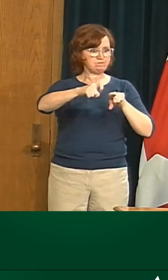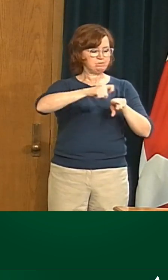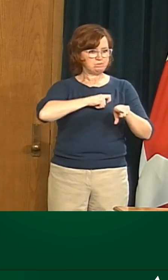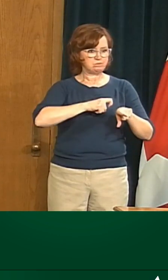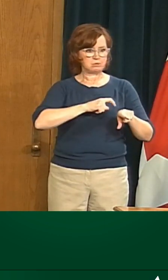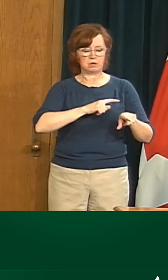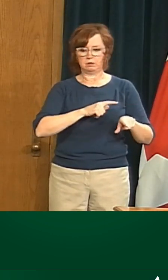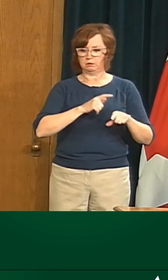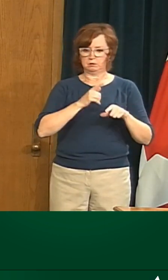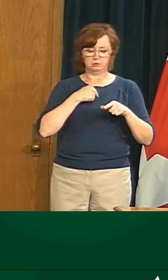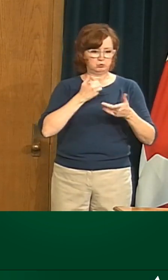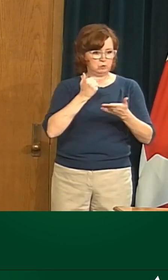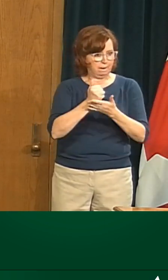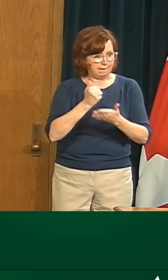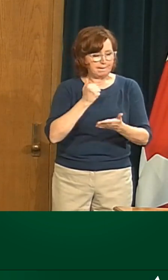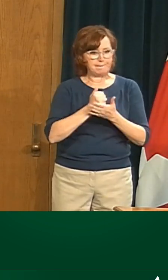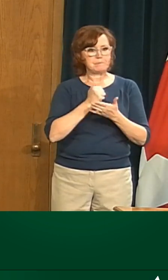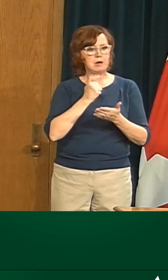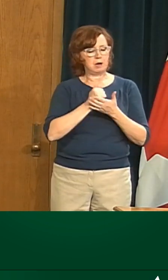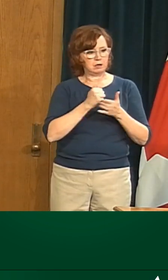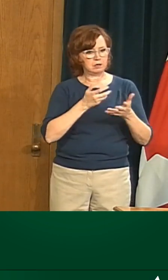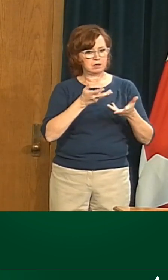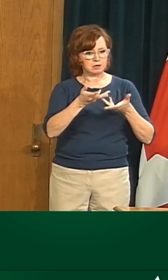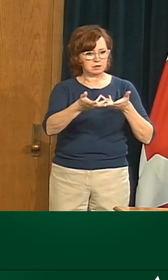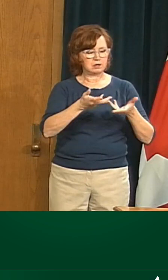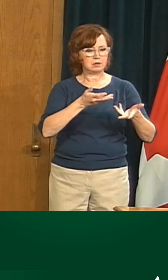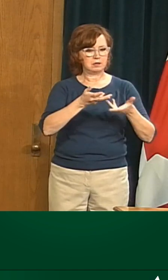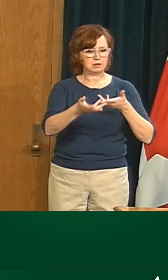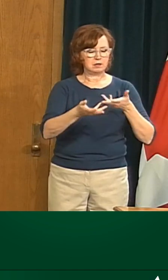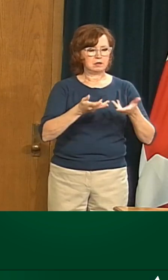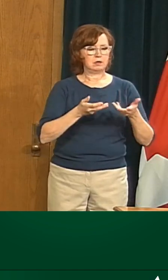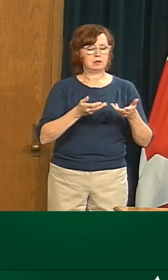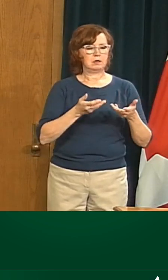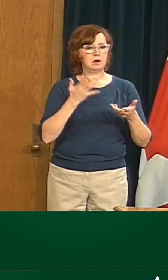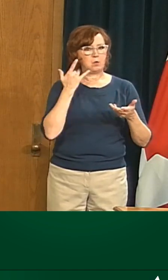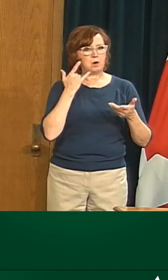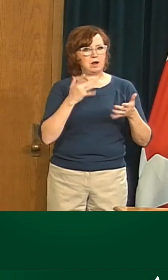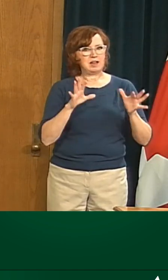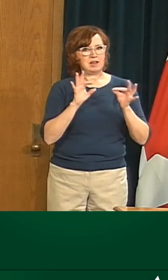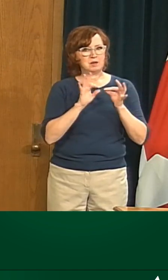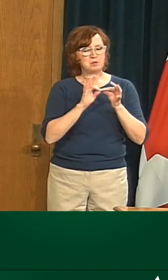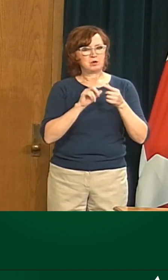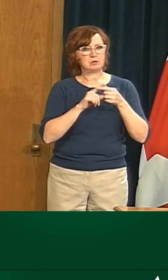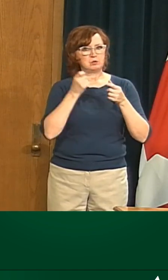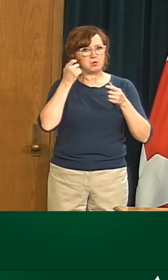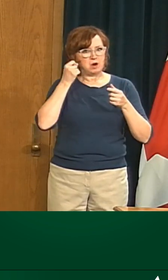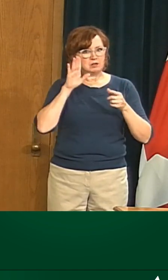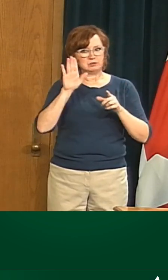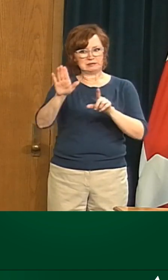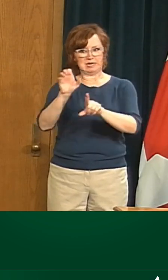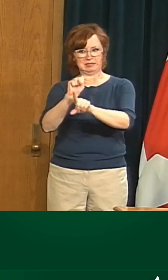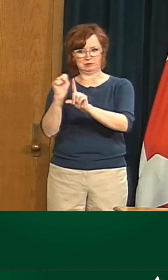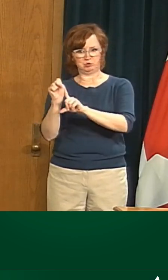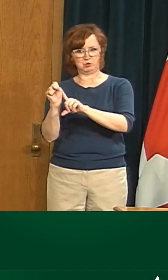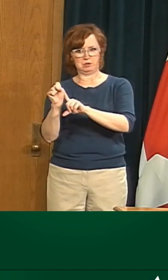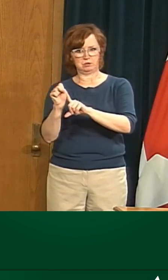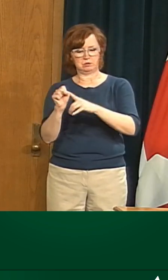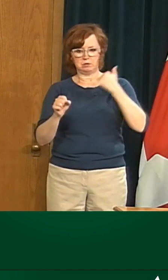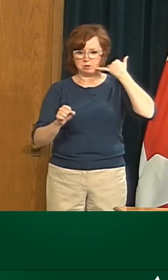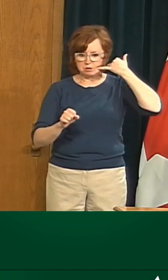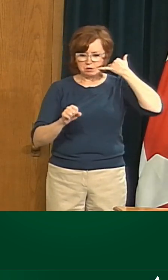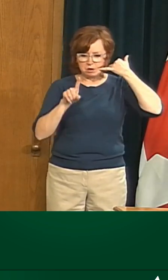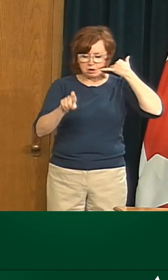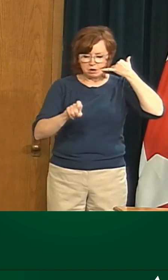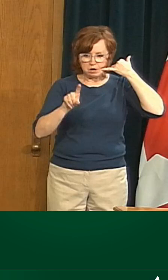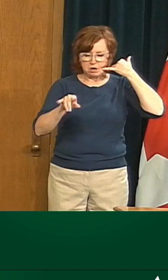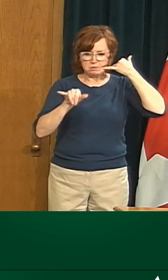in a very confidential way. But that has allowed us to continue to understand transmission risks. So a few weeks ago, we did see a bit of a signal that